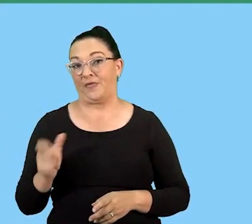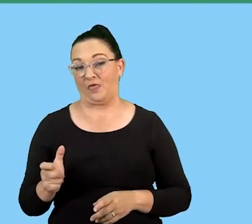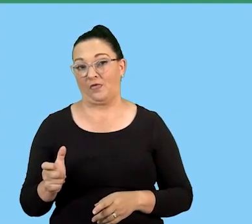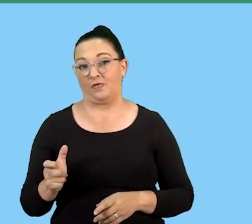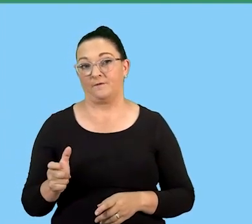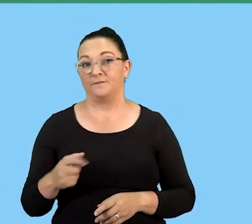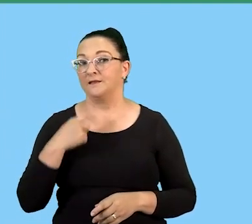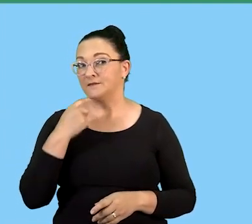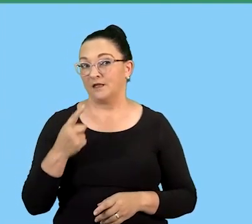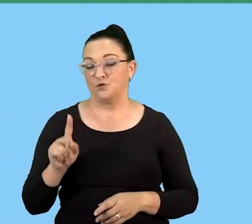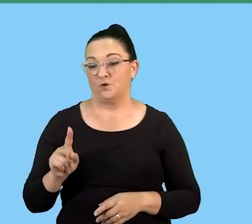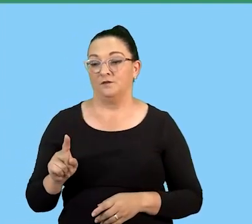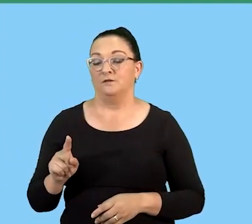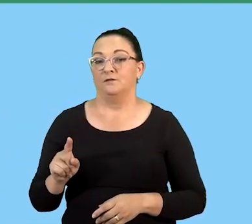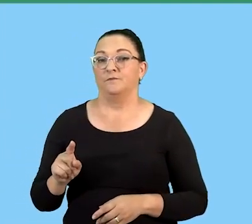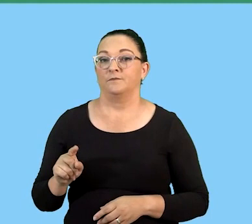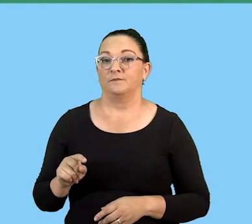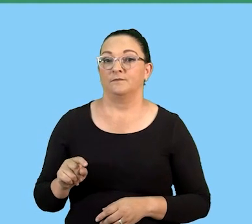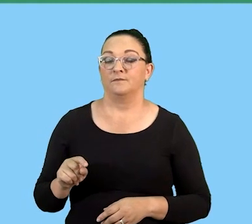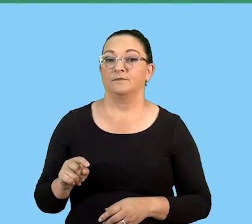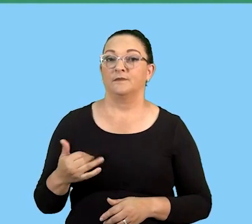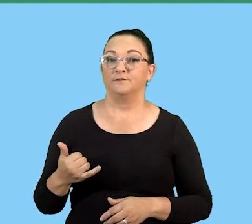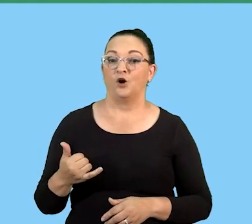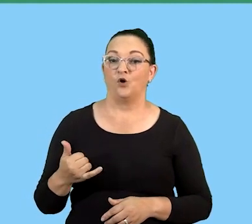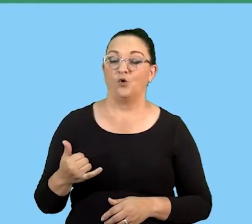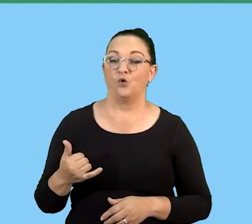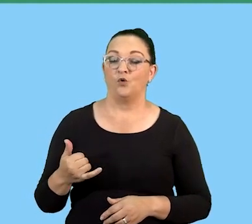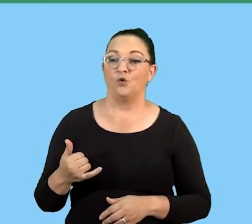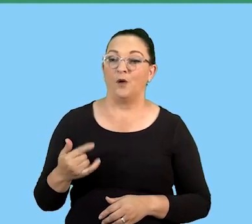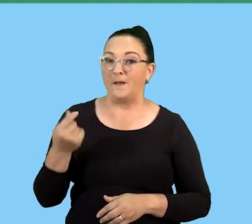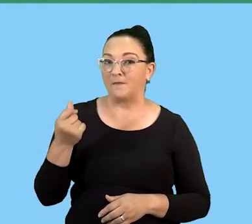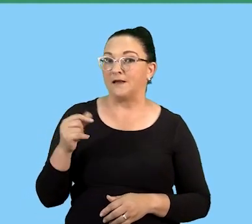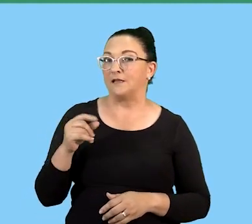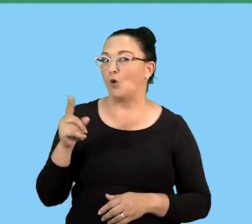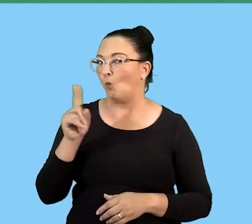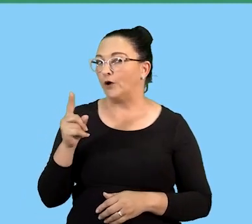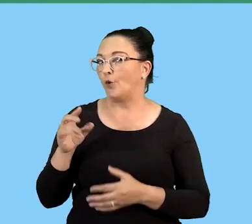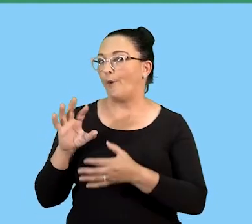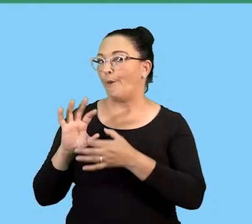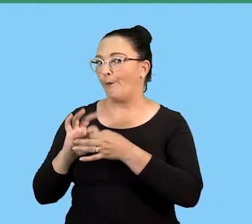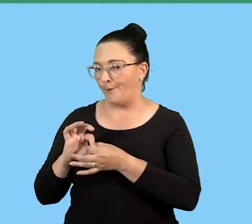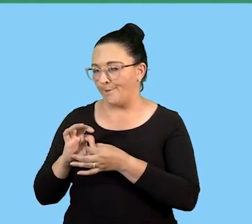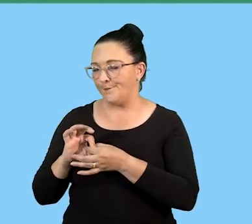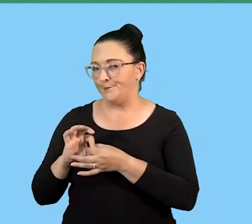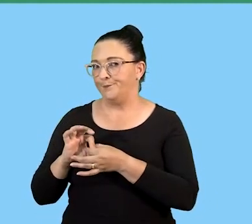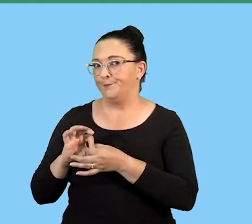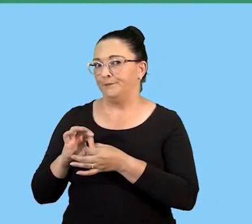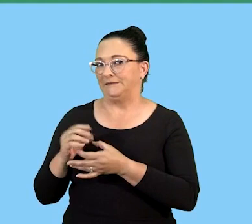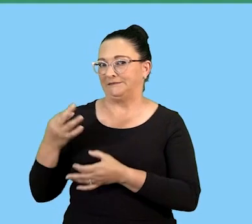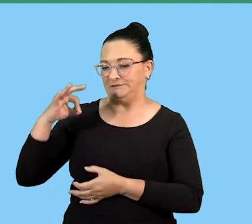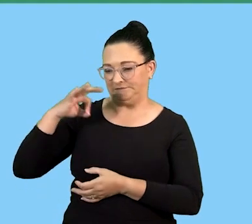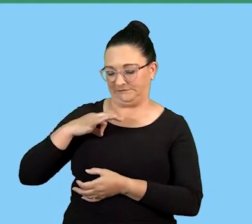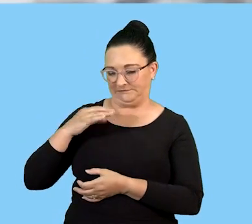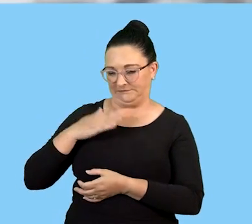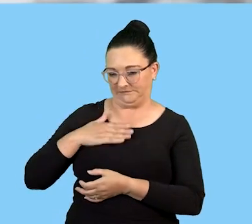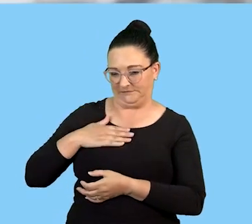pay, it says there it's the amount of money that the employee takes home. Now, if you are following, it